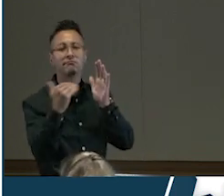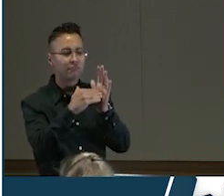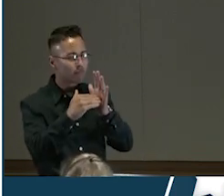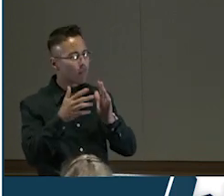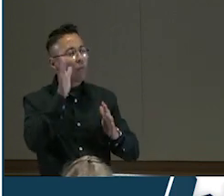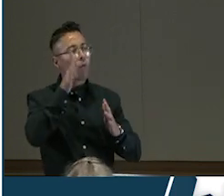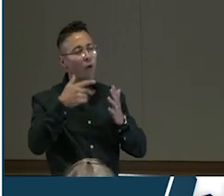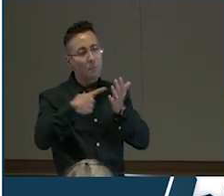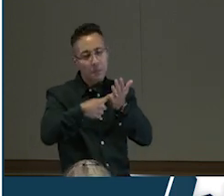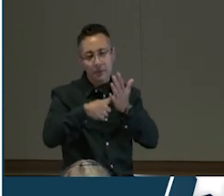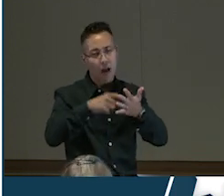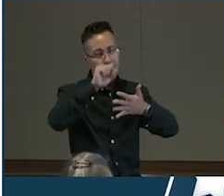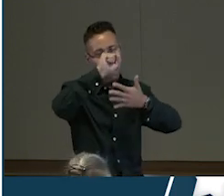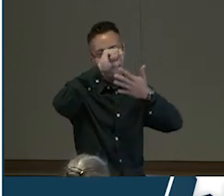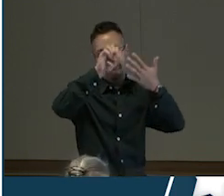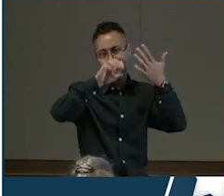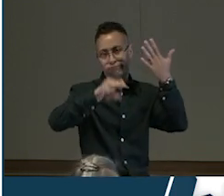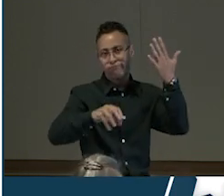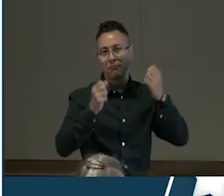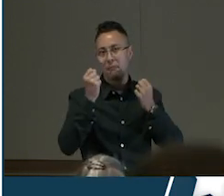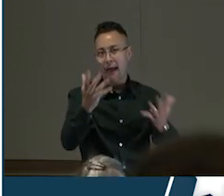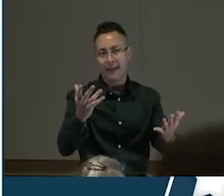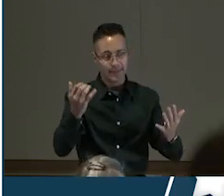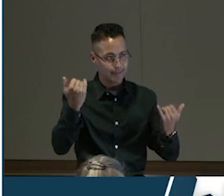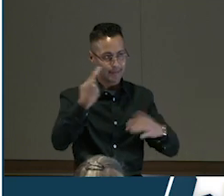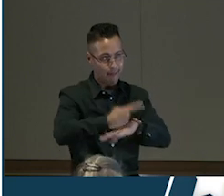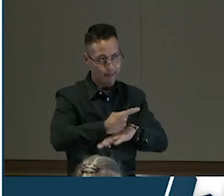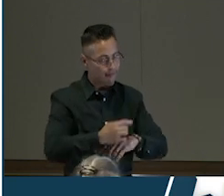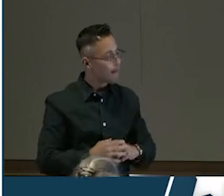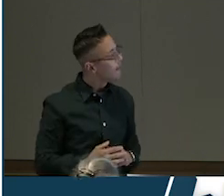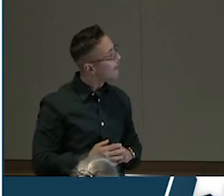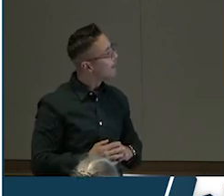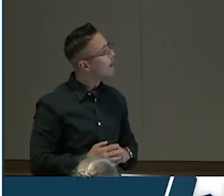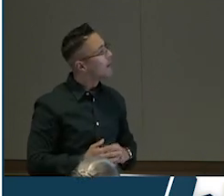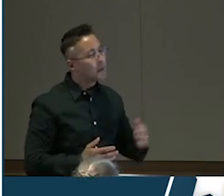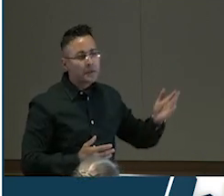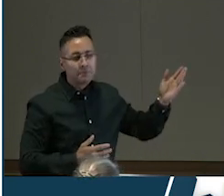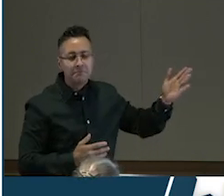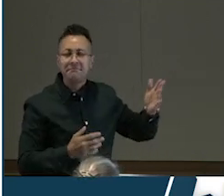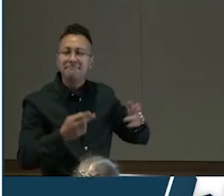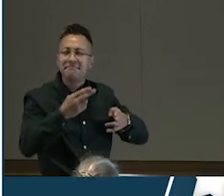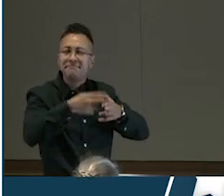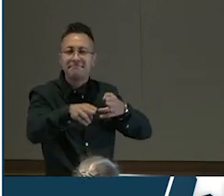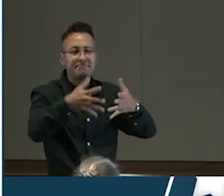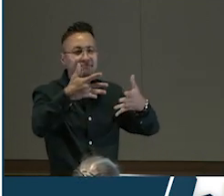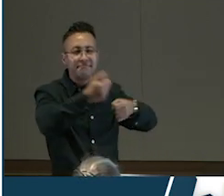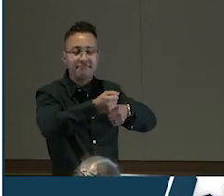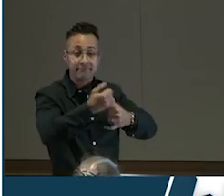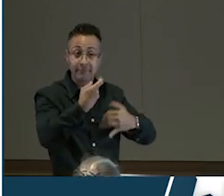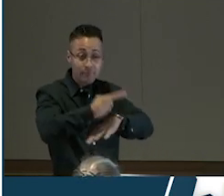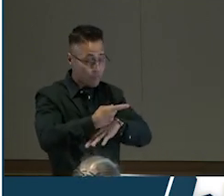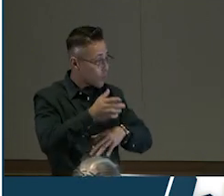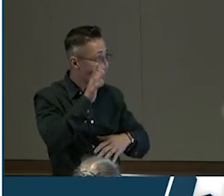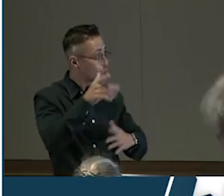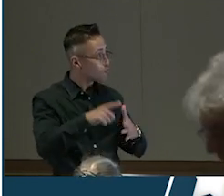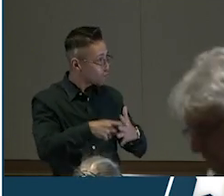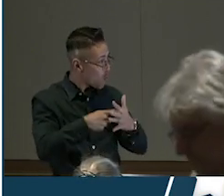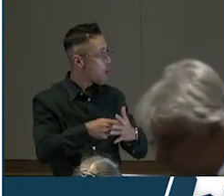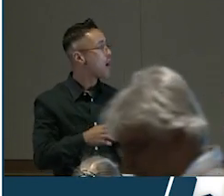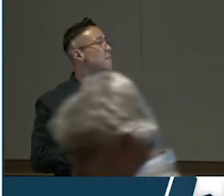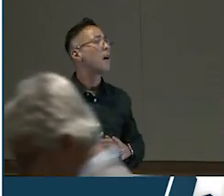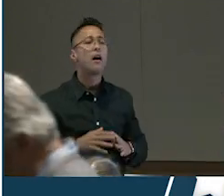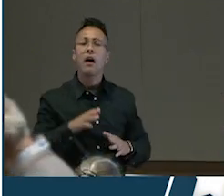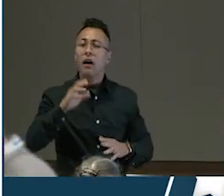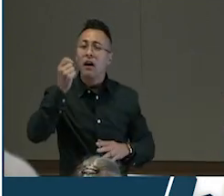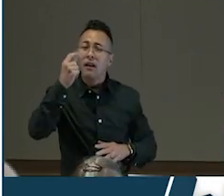a lot of topics today, right? So this is just a little bit of an overview for it, so we'll start to go through it, but I want to make it